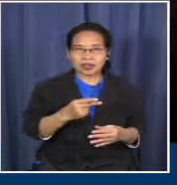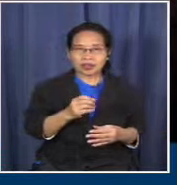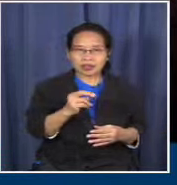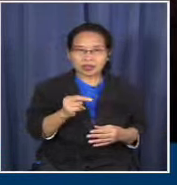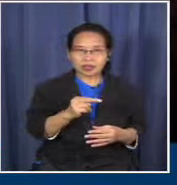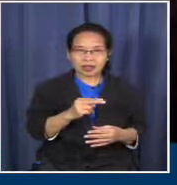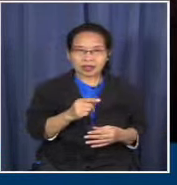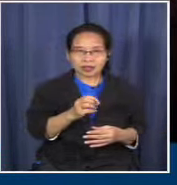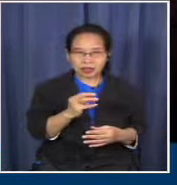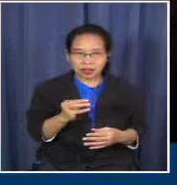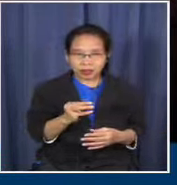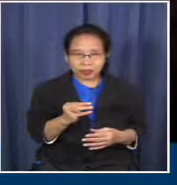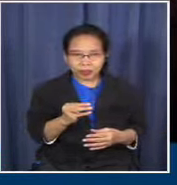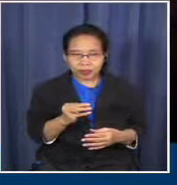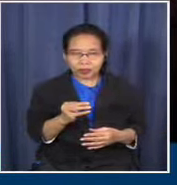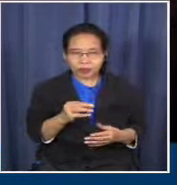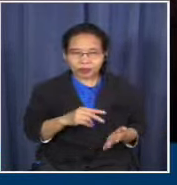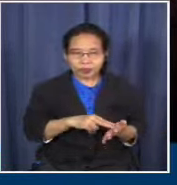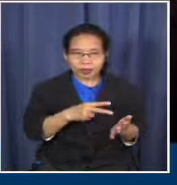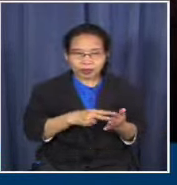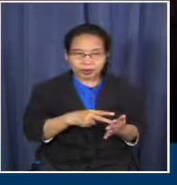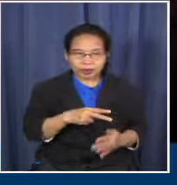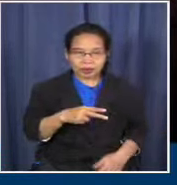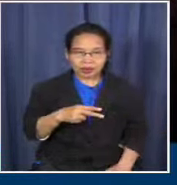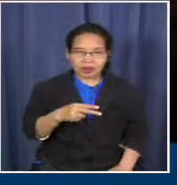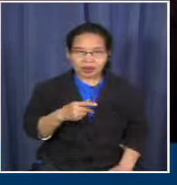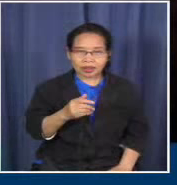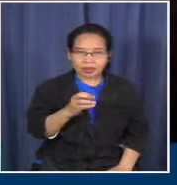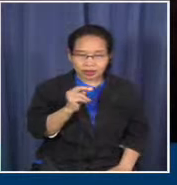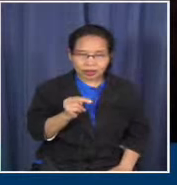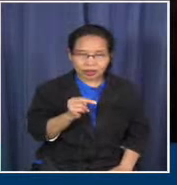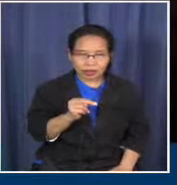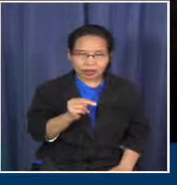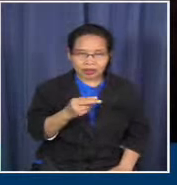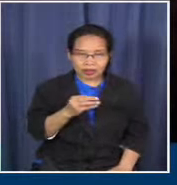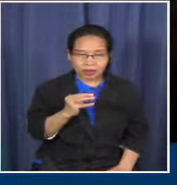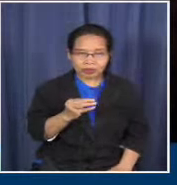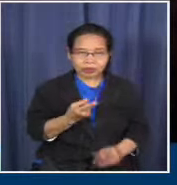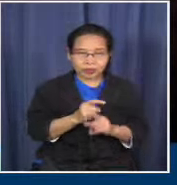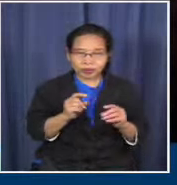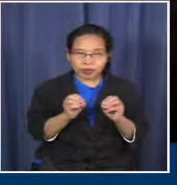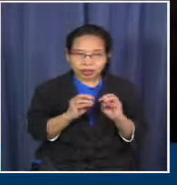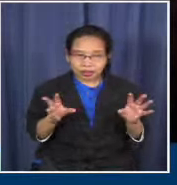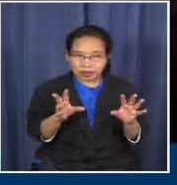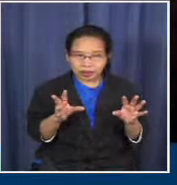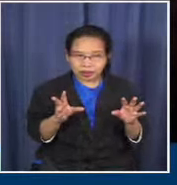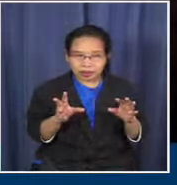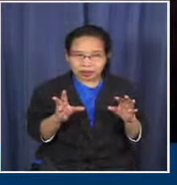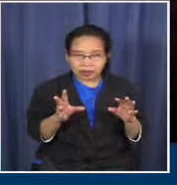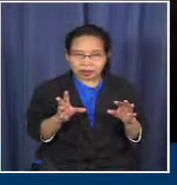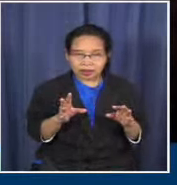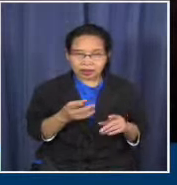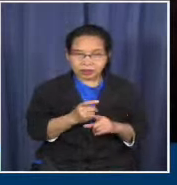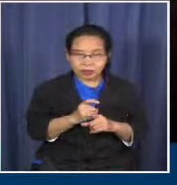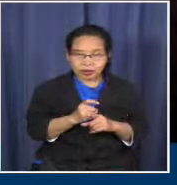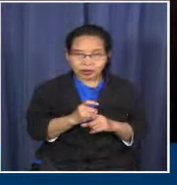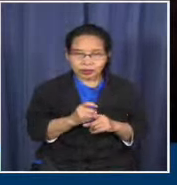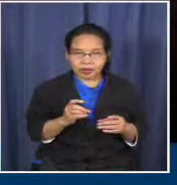outward into hydrogen and helium? Do you mean to say that hydrogen and helium came from nothing?